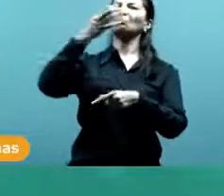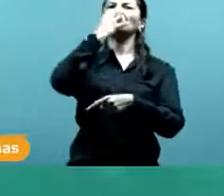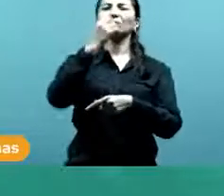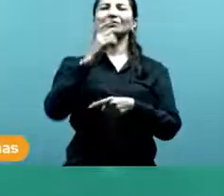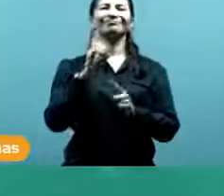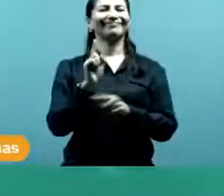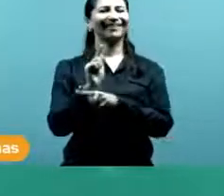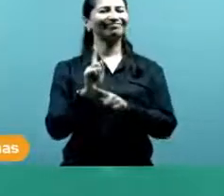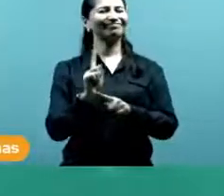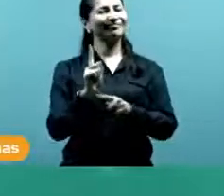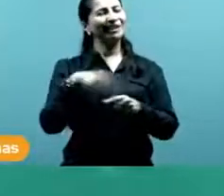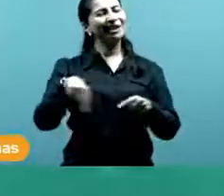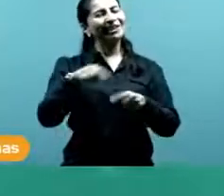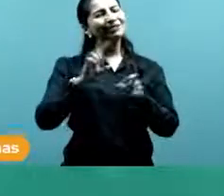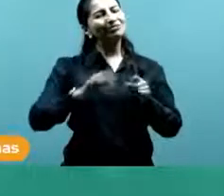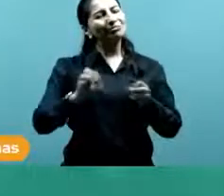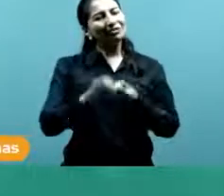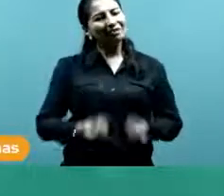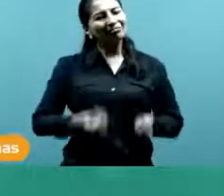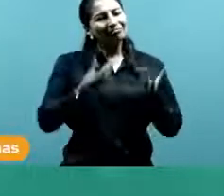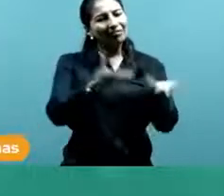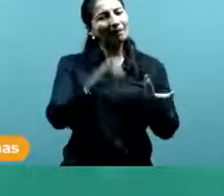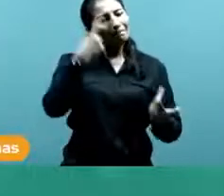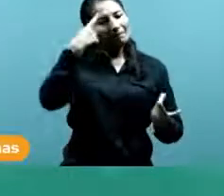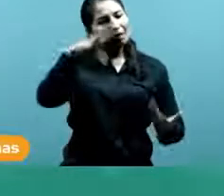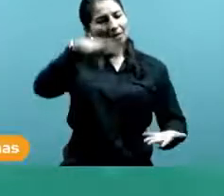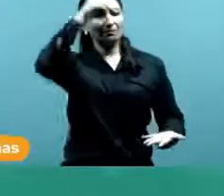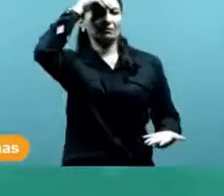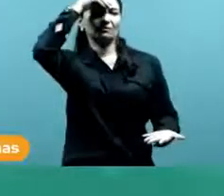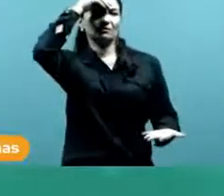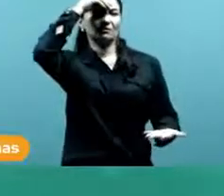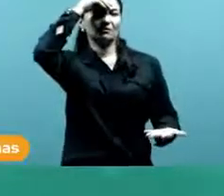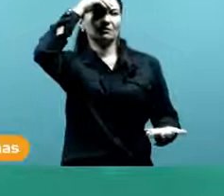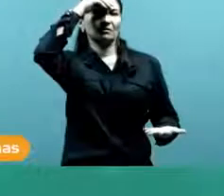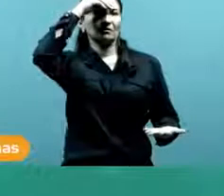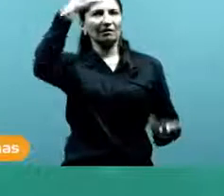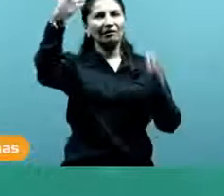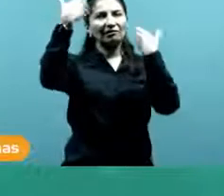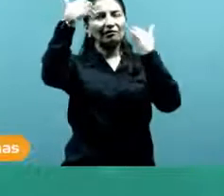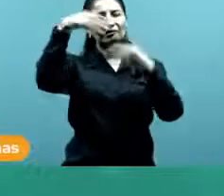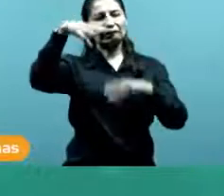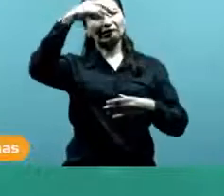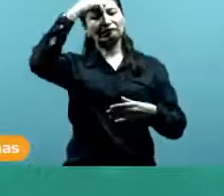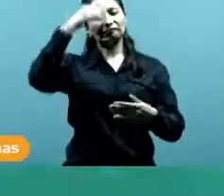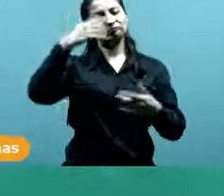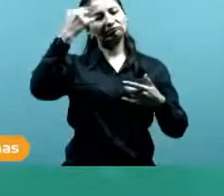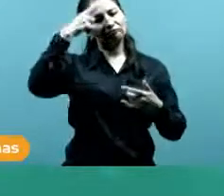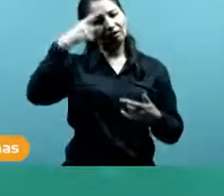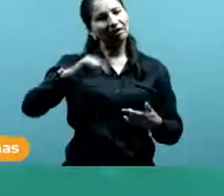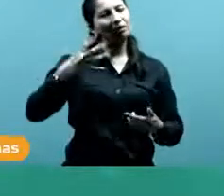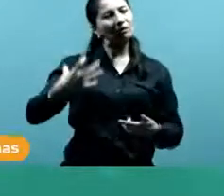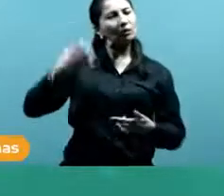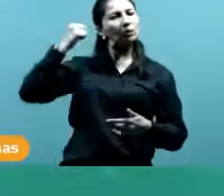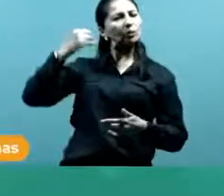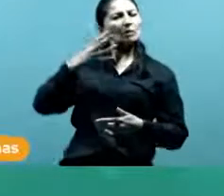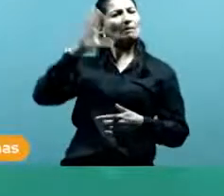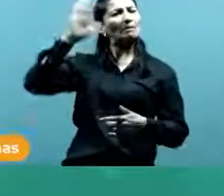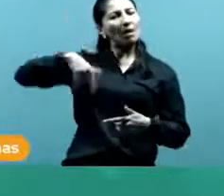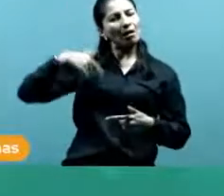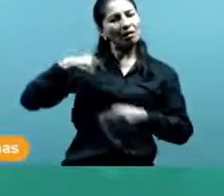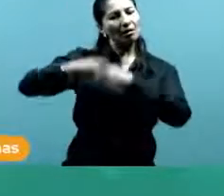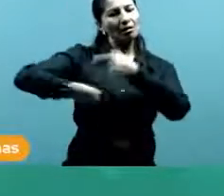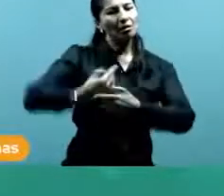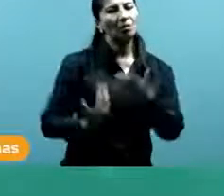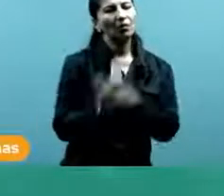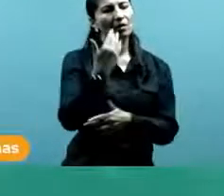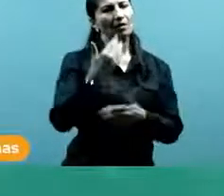to educate themselves. Para que reciban mejor educación. And there another thing happened